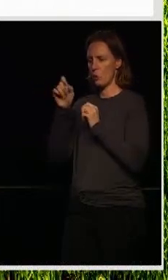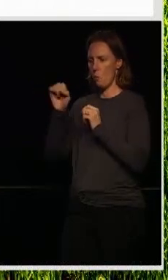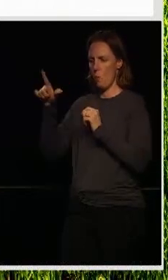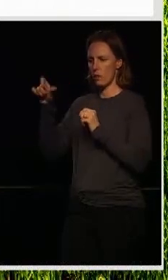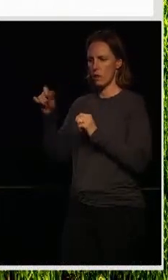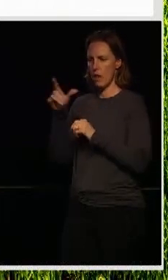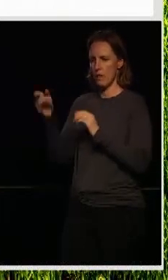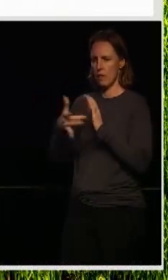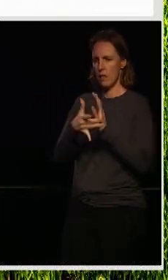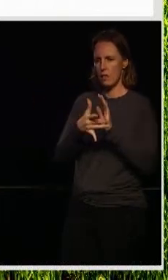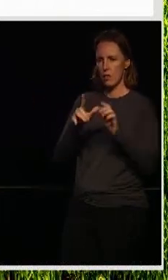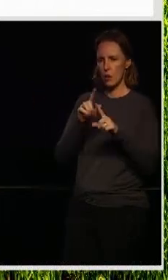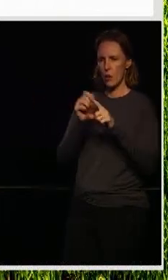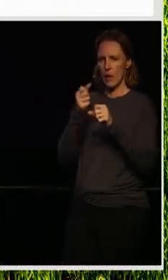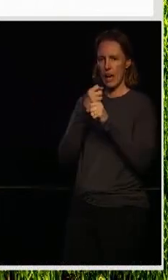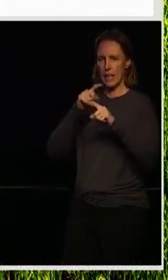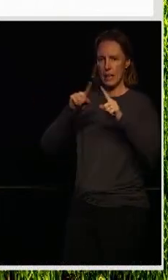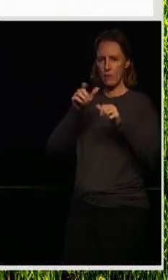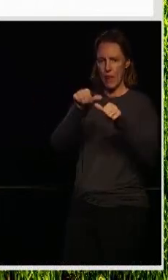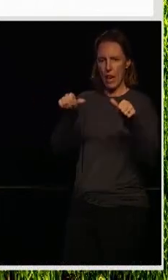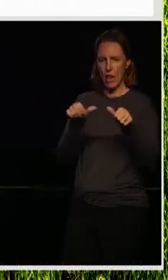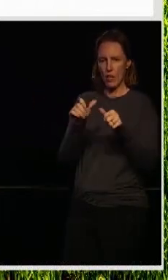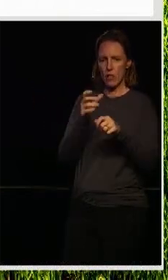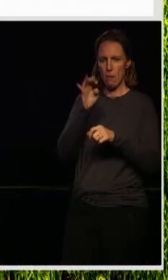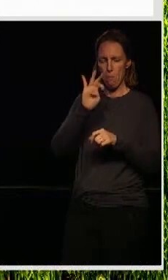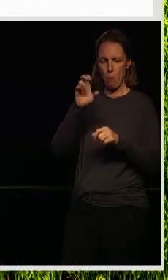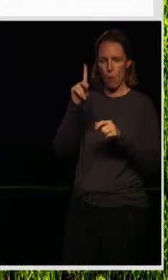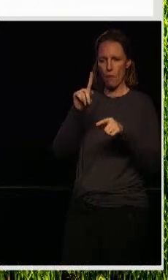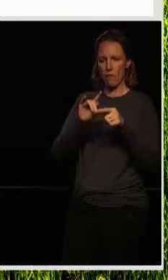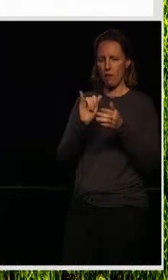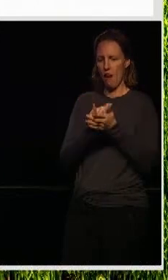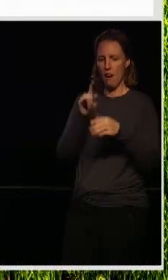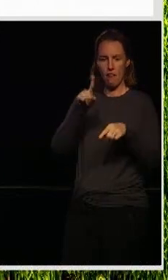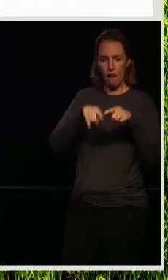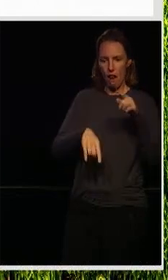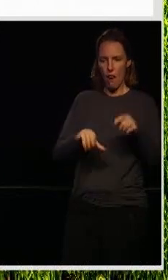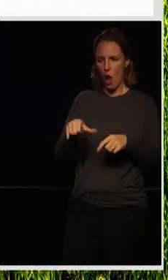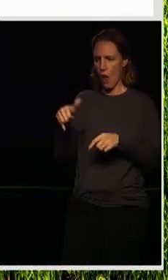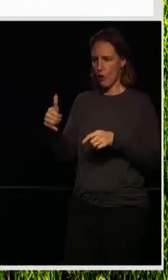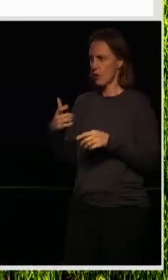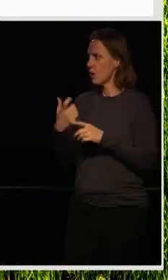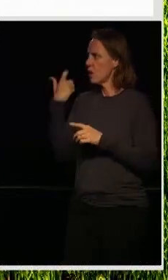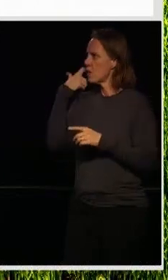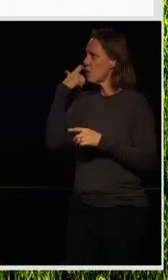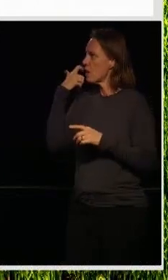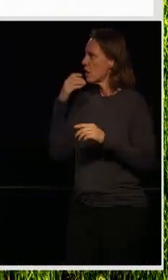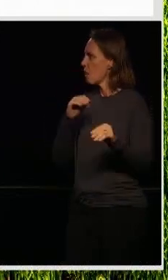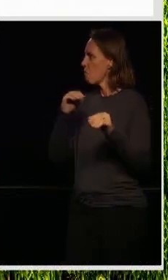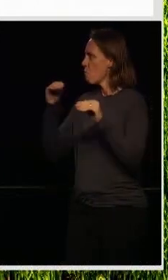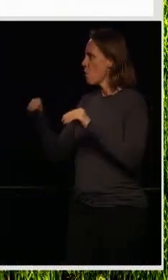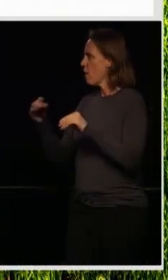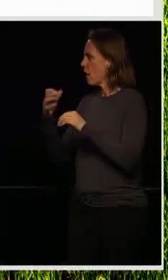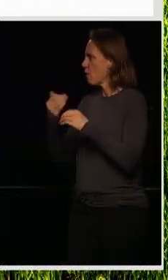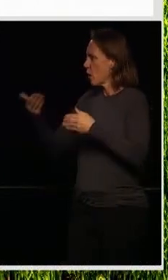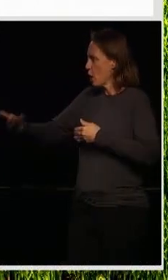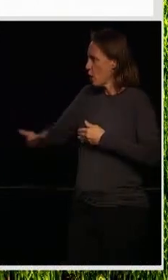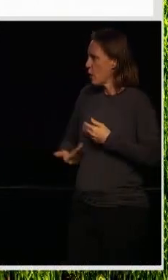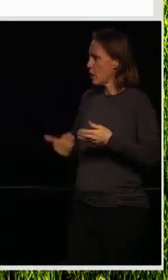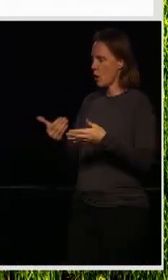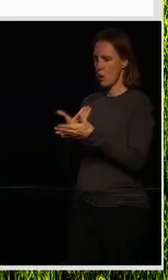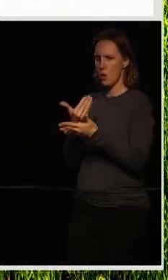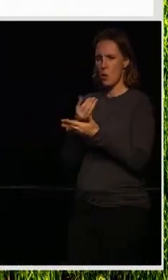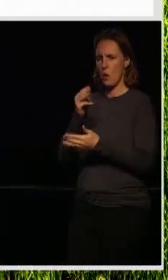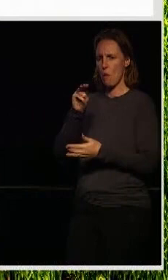reach different areas of the bulk that they cannot otherwise. So we've recently moved to a modular approach, and we're introducing a new